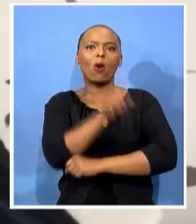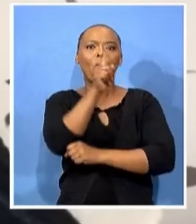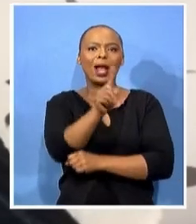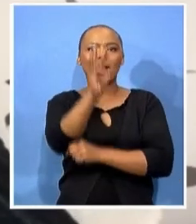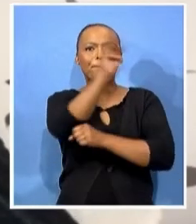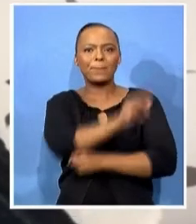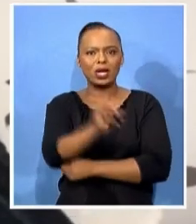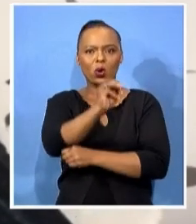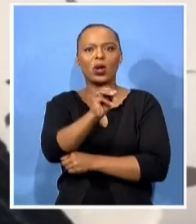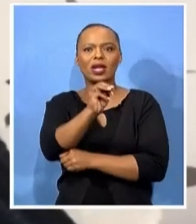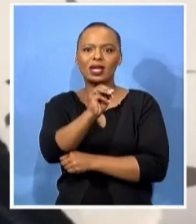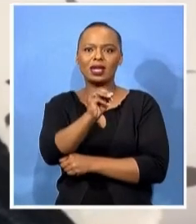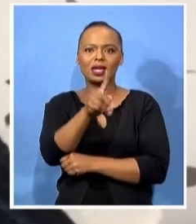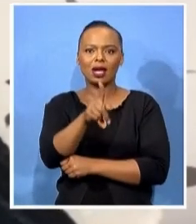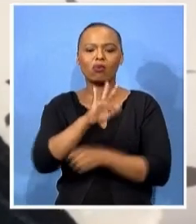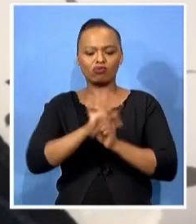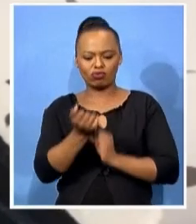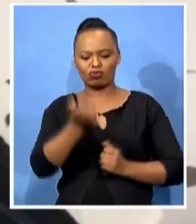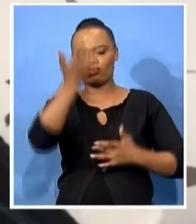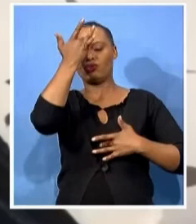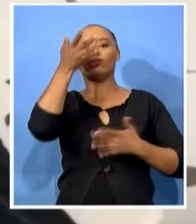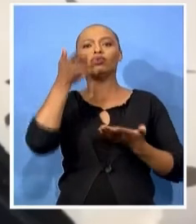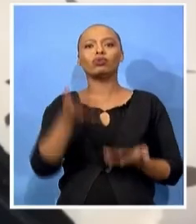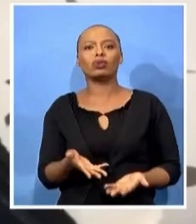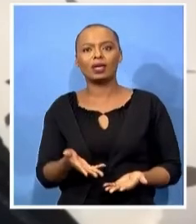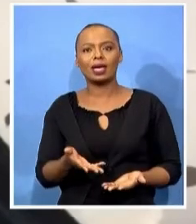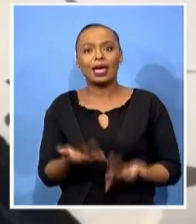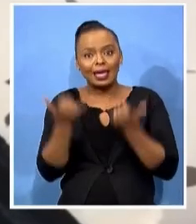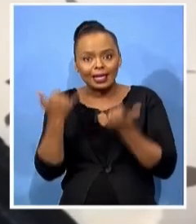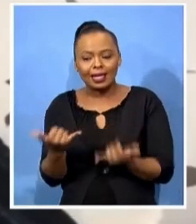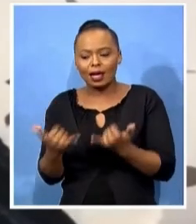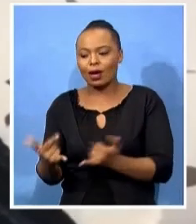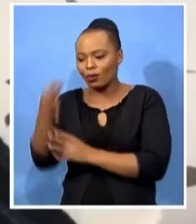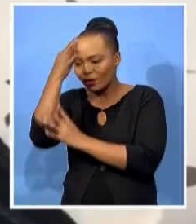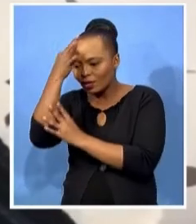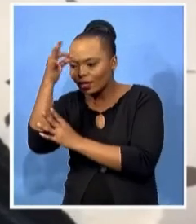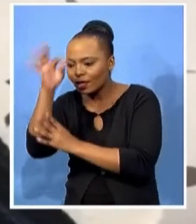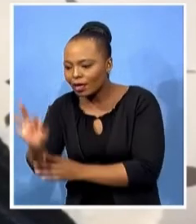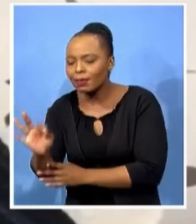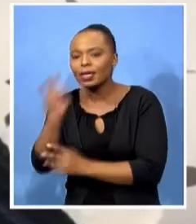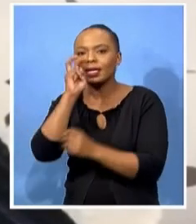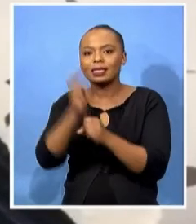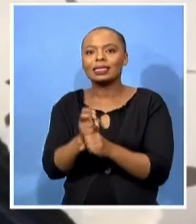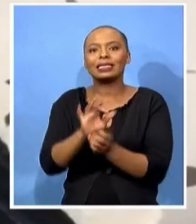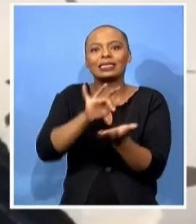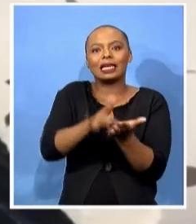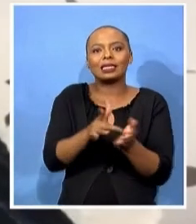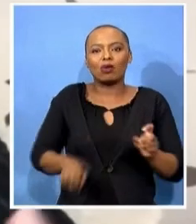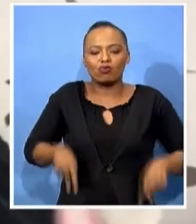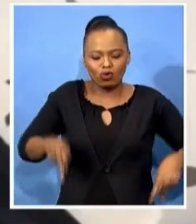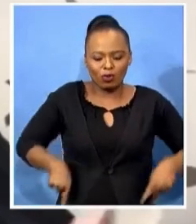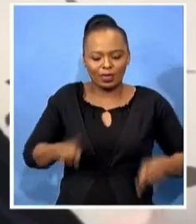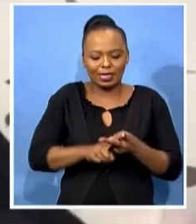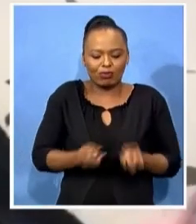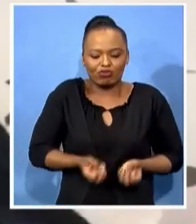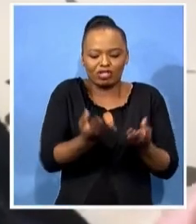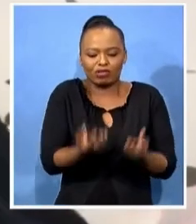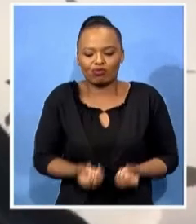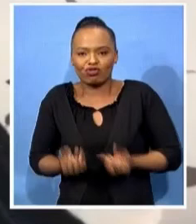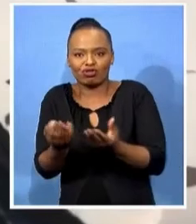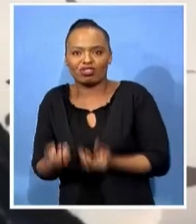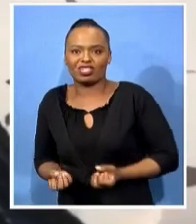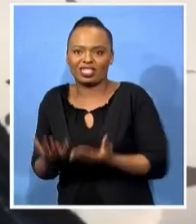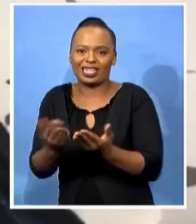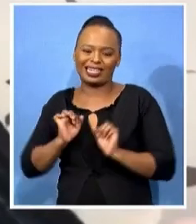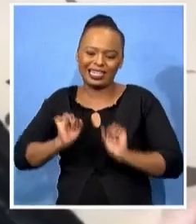expecting is government to be able to handle central procurement and the distribution of vaccinations